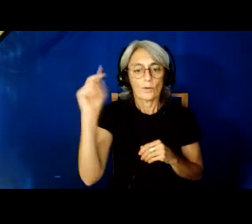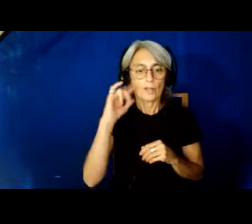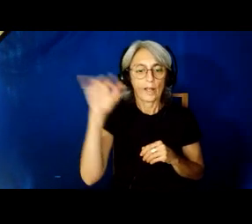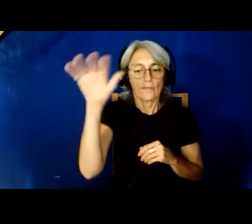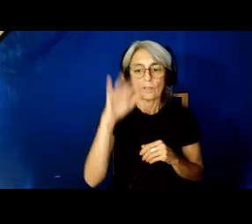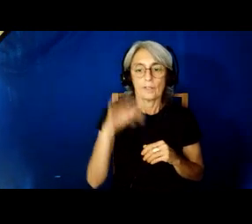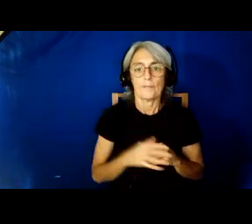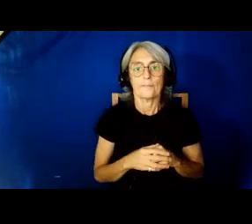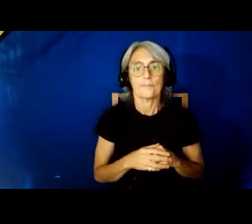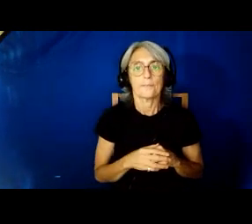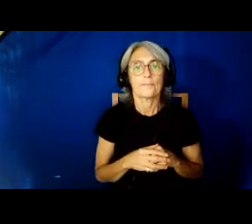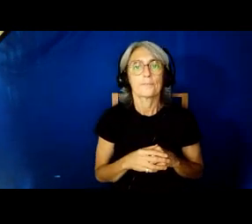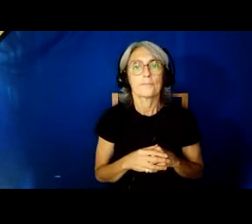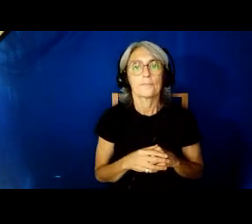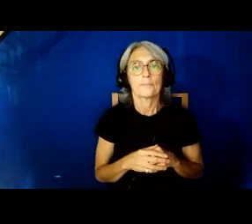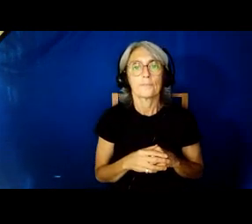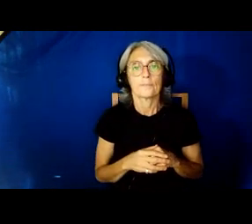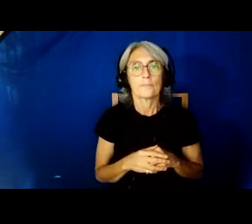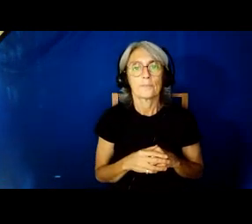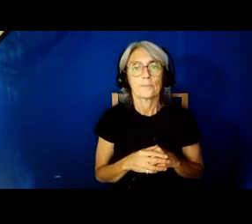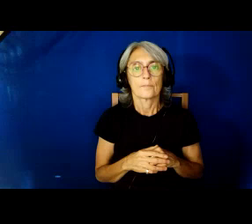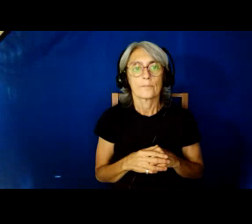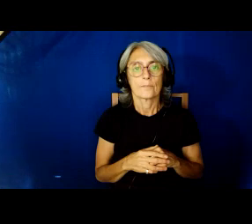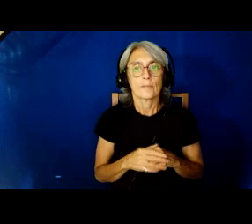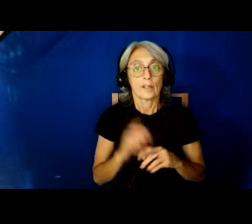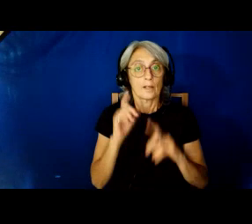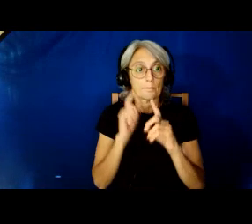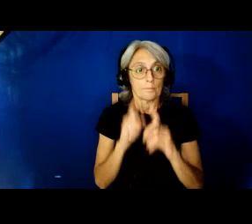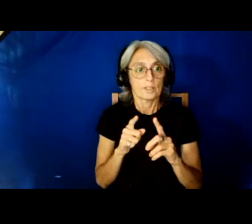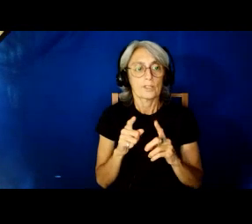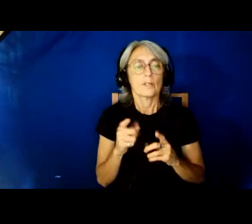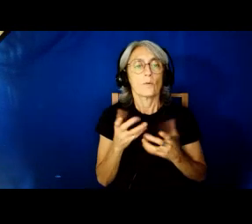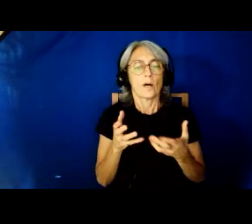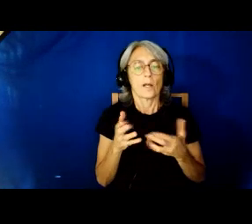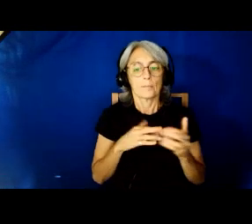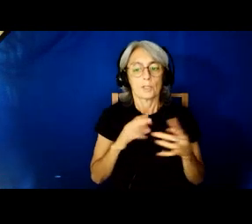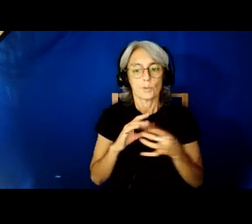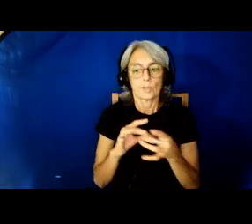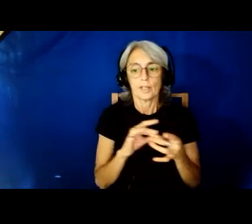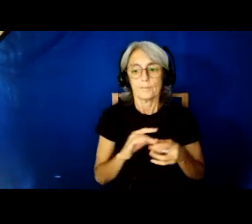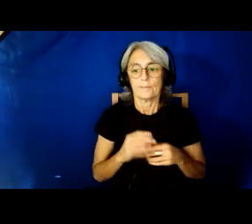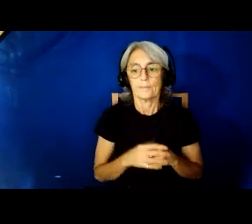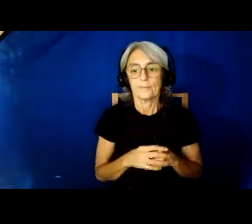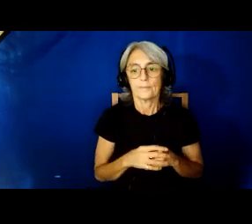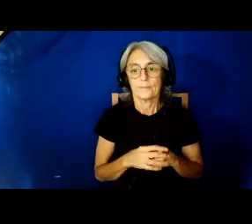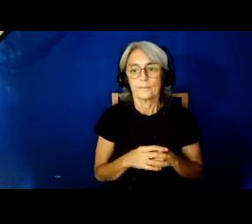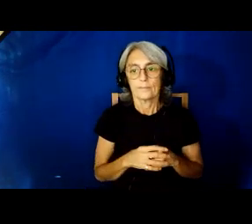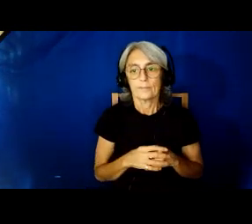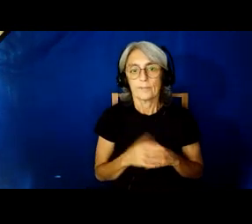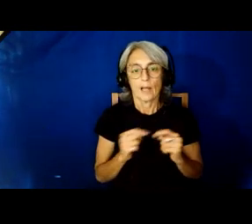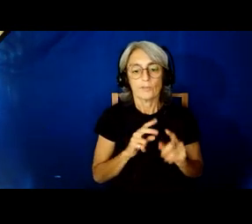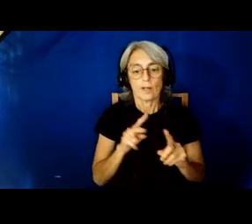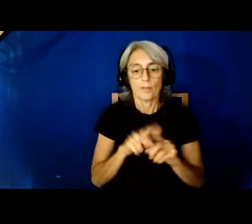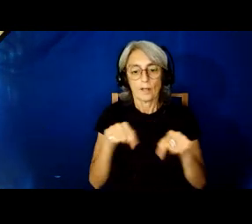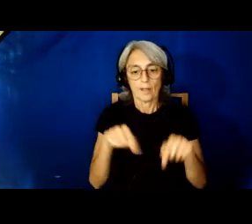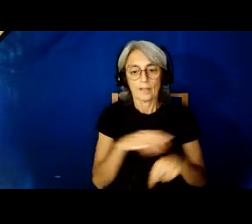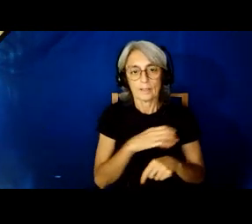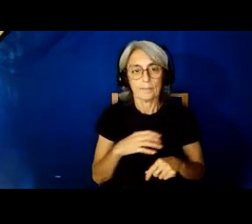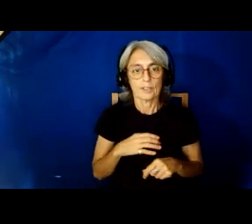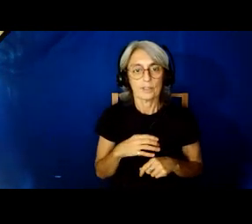And we are mission driven to do whatever we can to build unity. And I try to bring some of that to this commission as